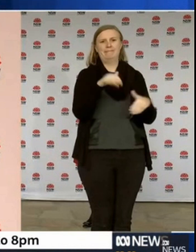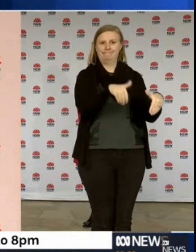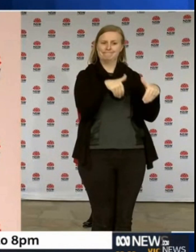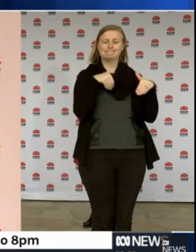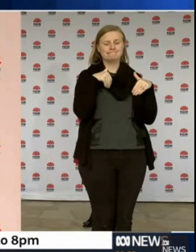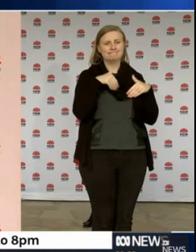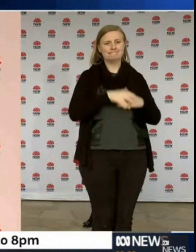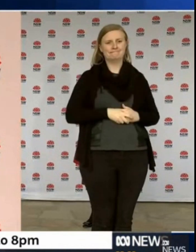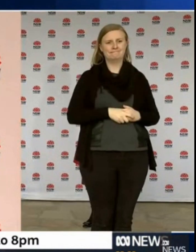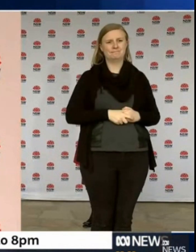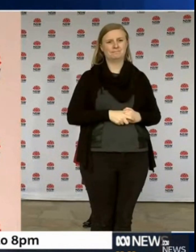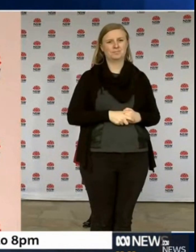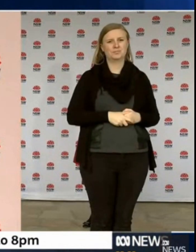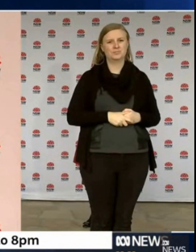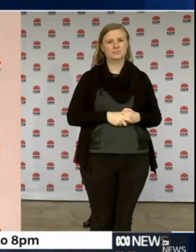people that